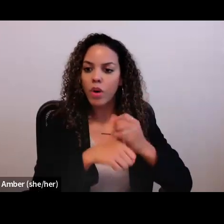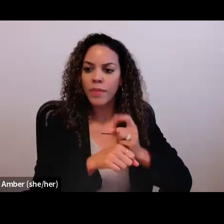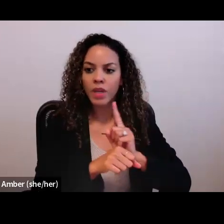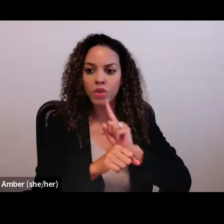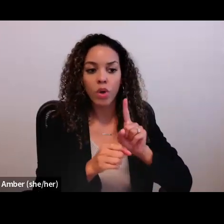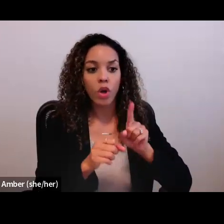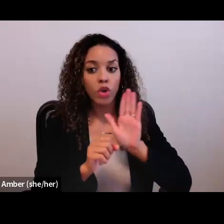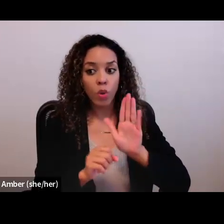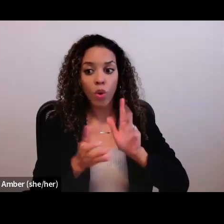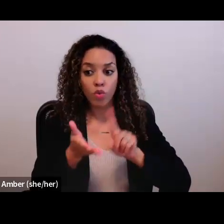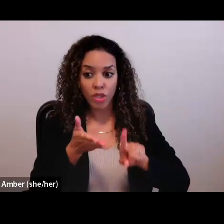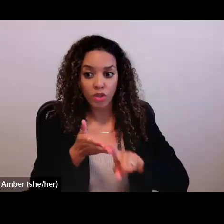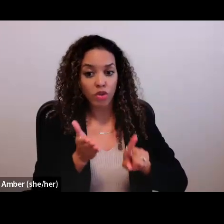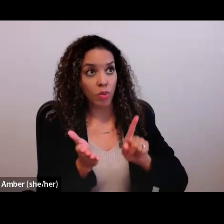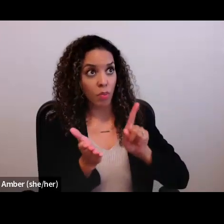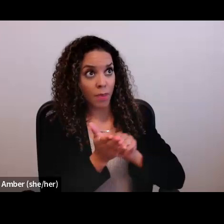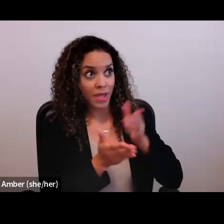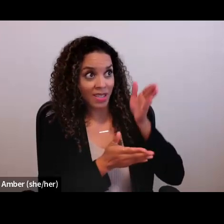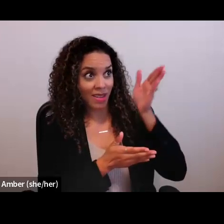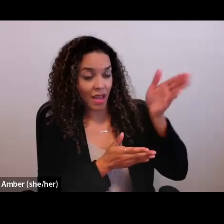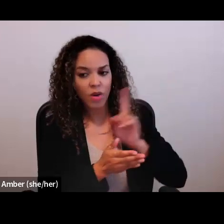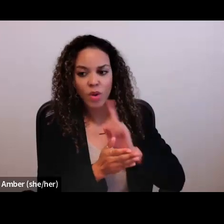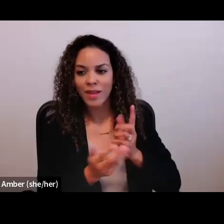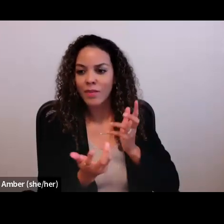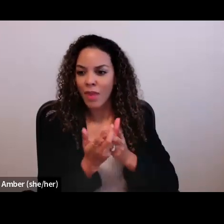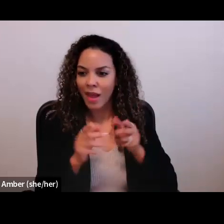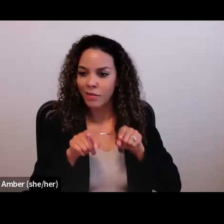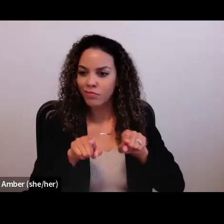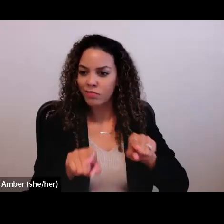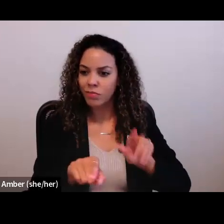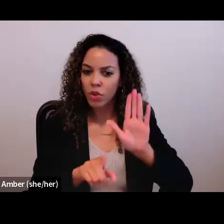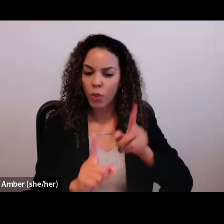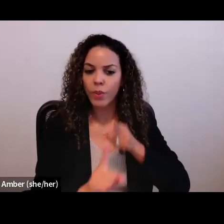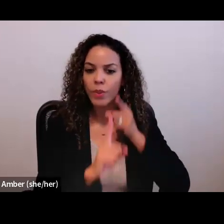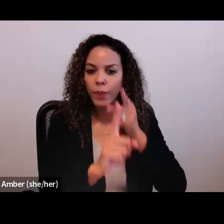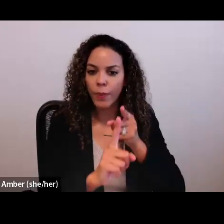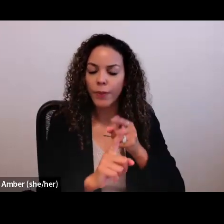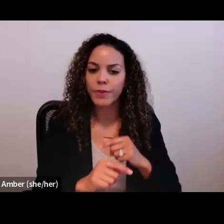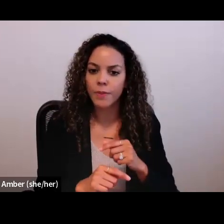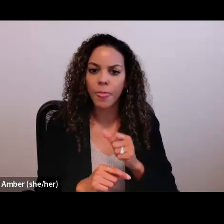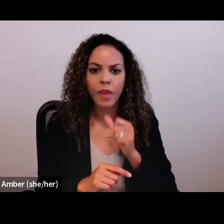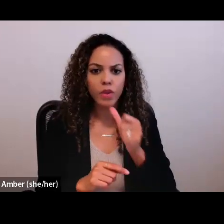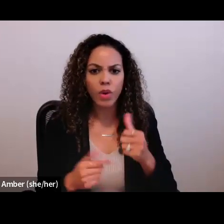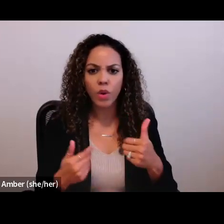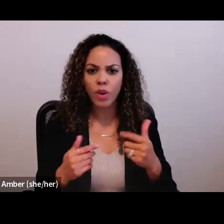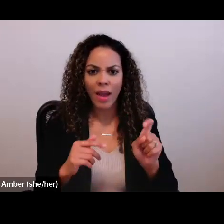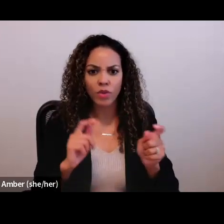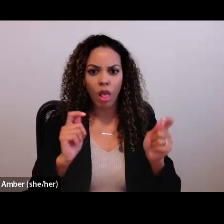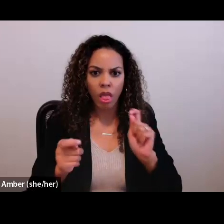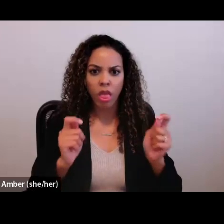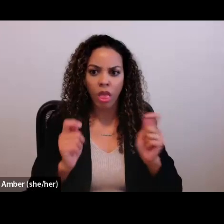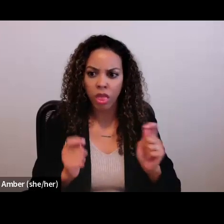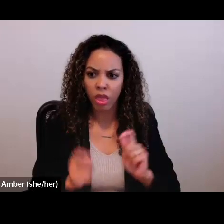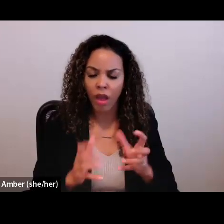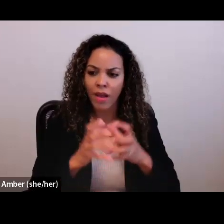research that you're able to publish there is aligned with your actual goals, and that you don't have to change it so much that when you read